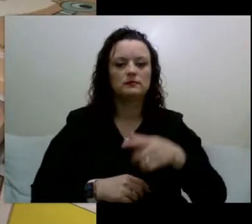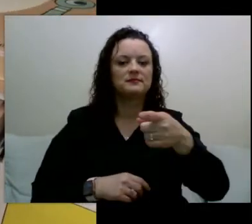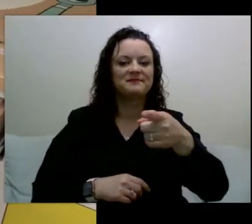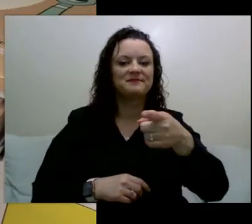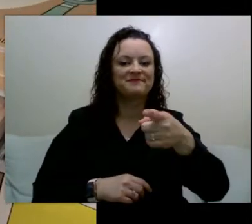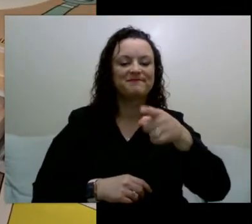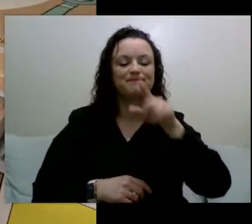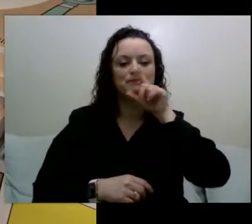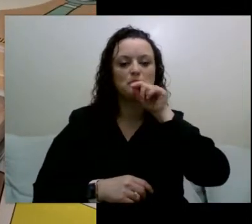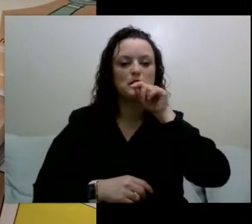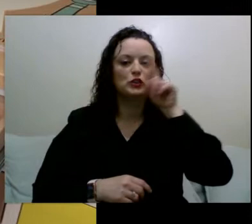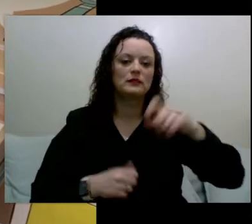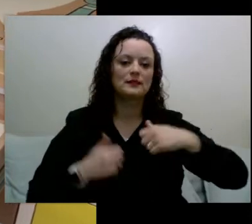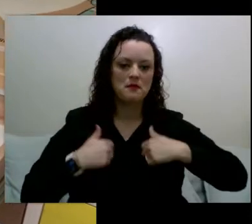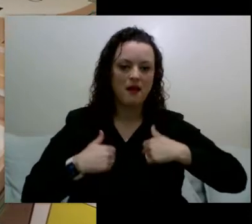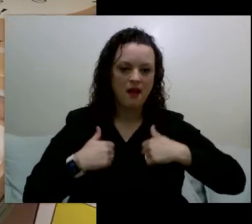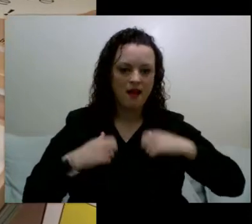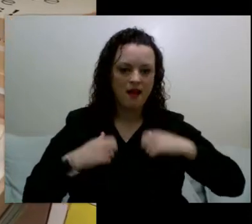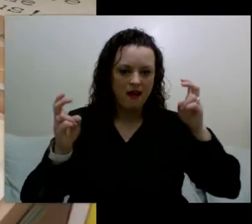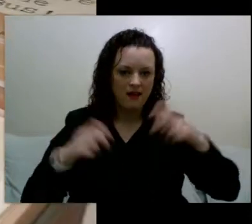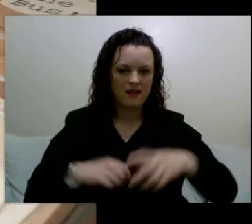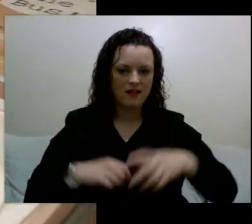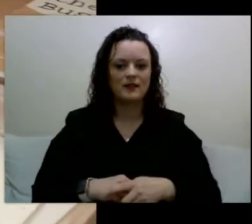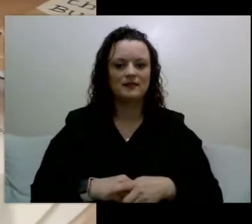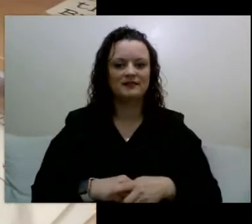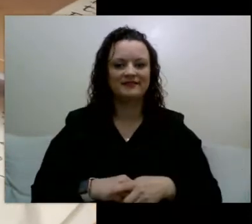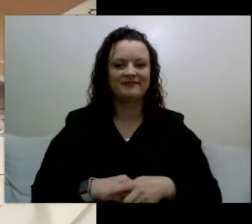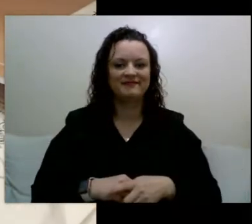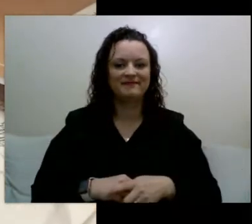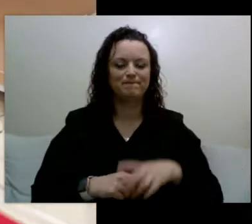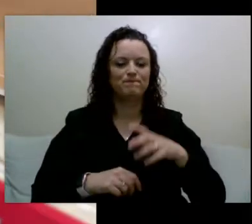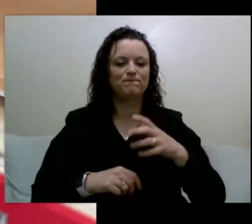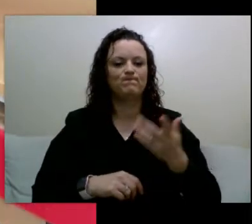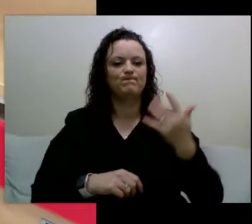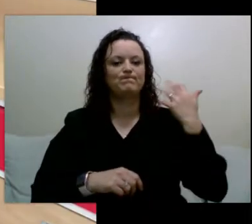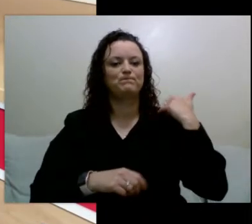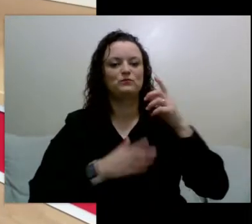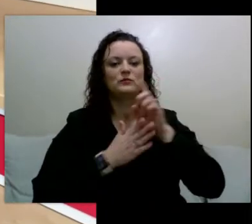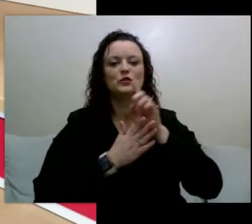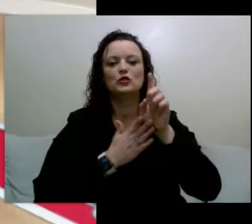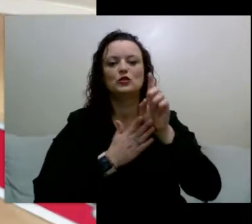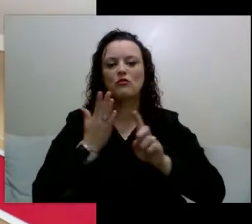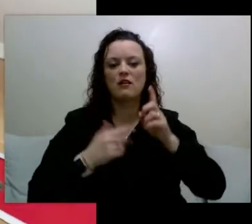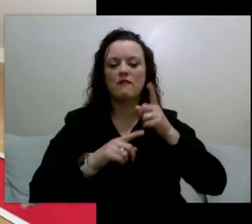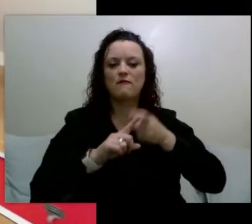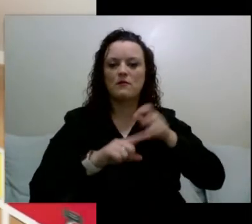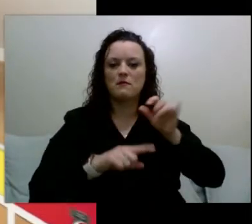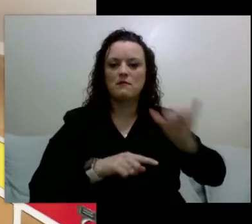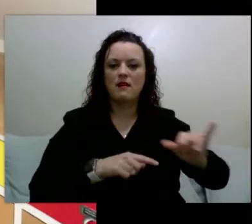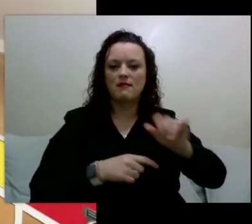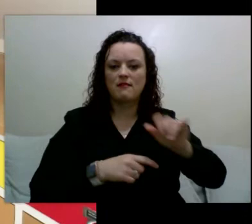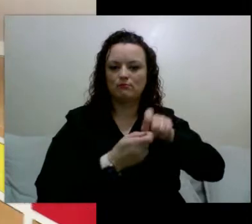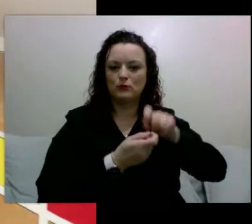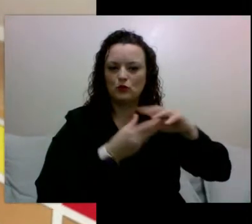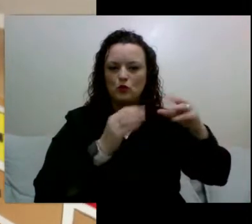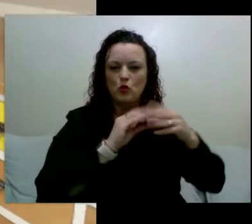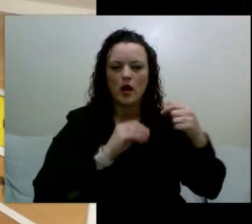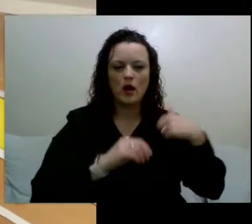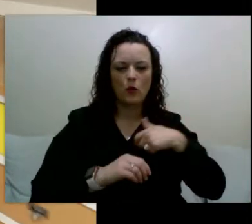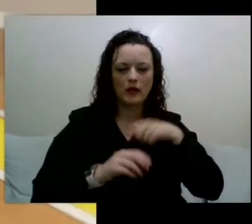pigeon needs a bath, right? Some early drawings of another pigeon story. We're going to keep